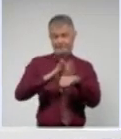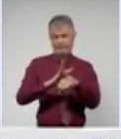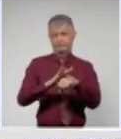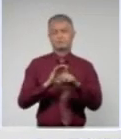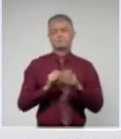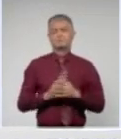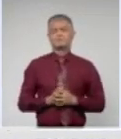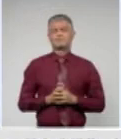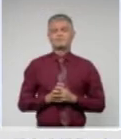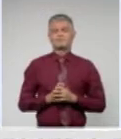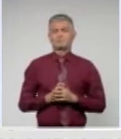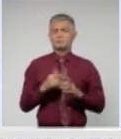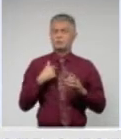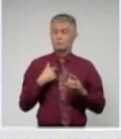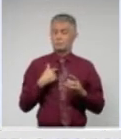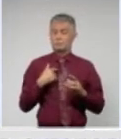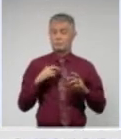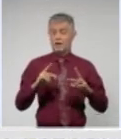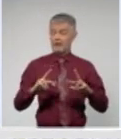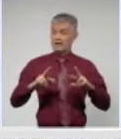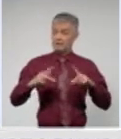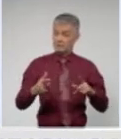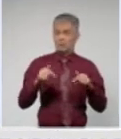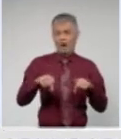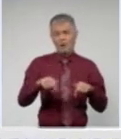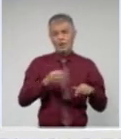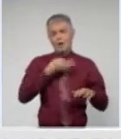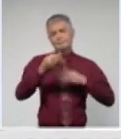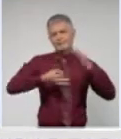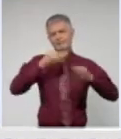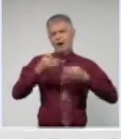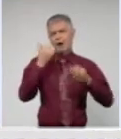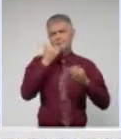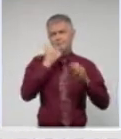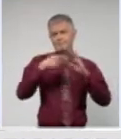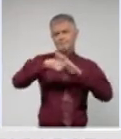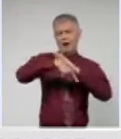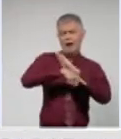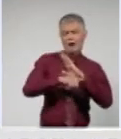cases. Yesterday, we processed